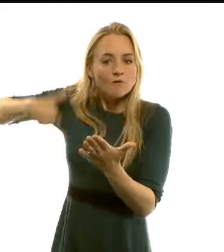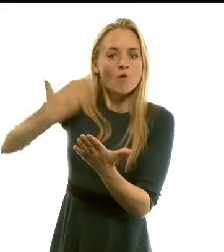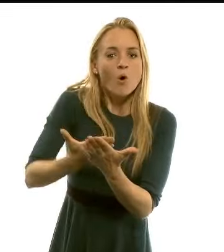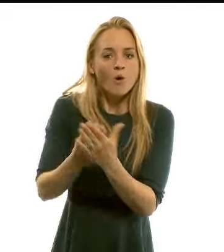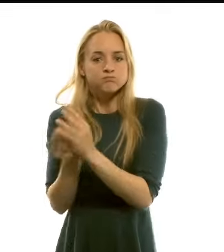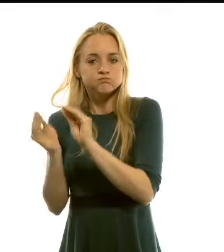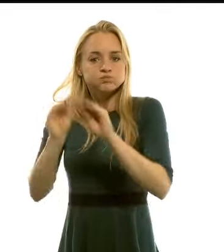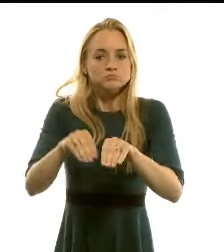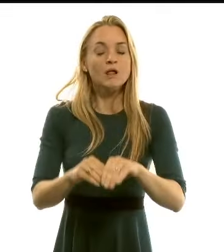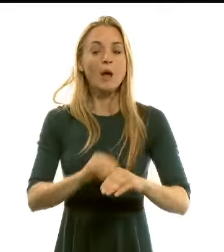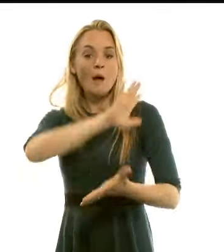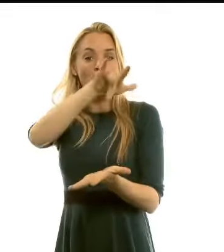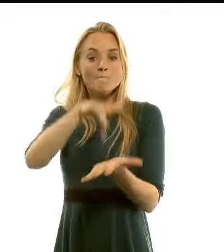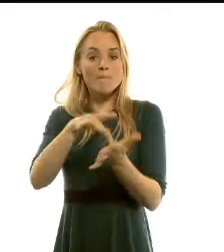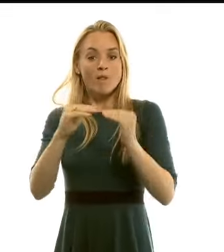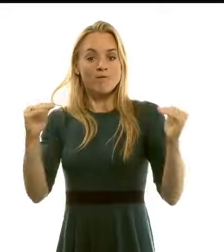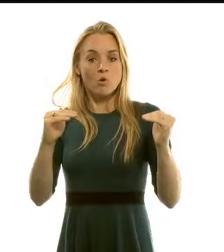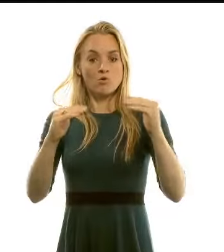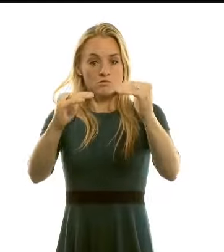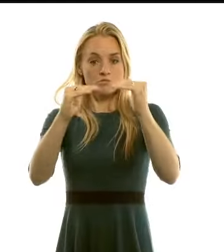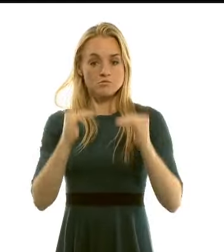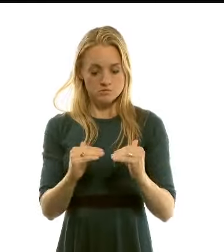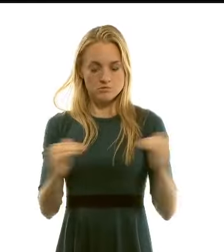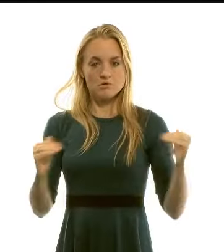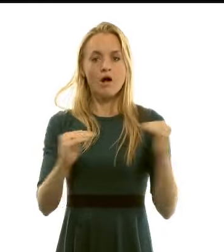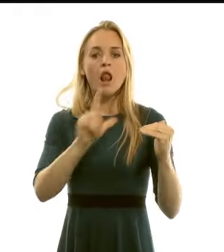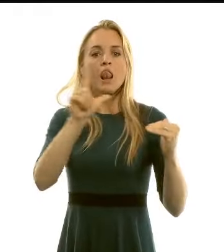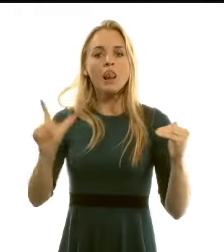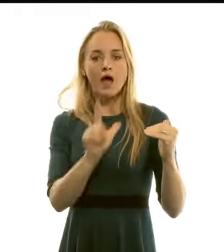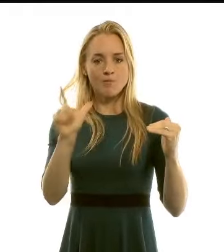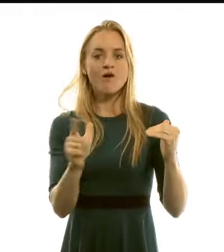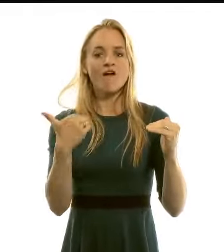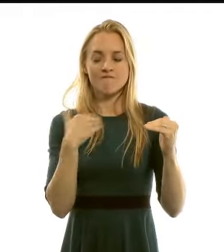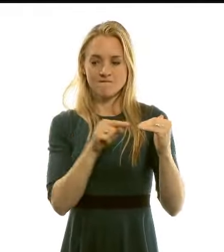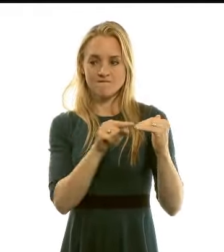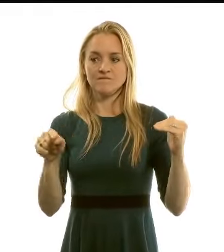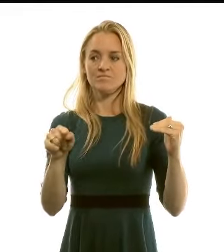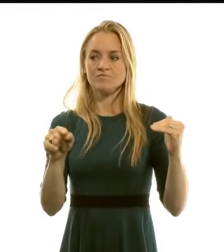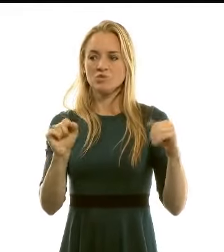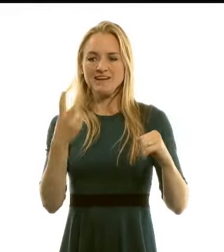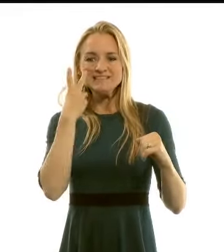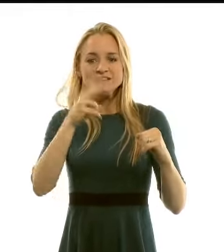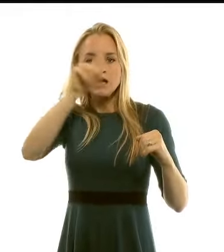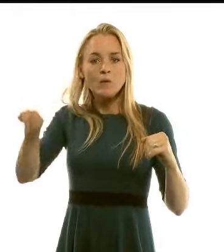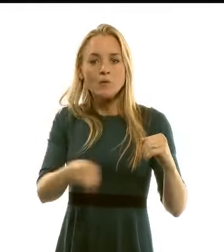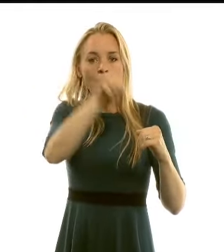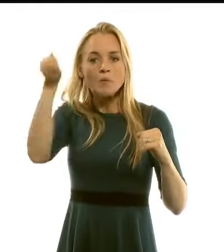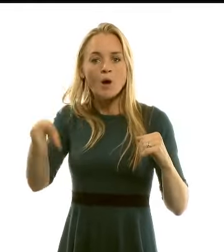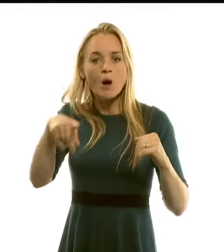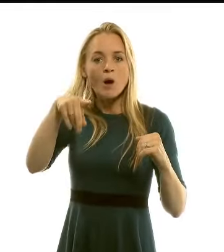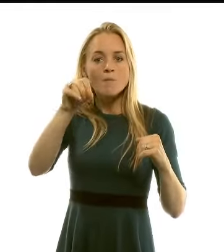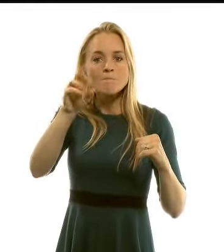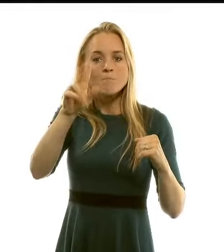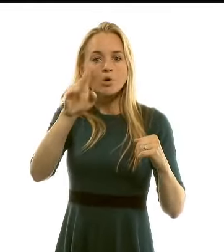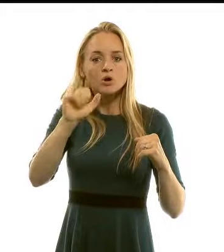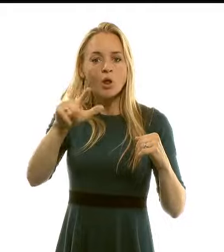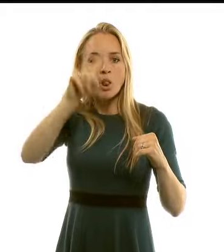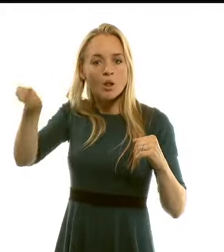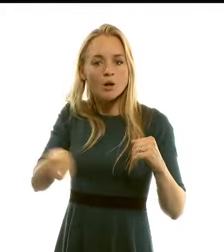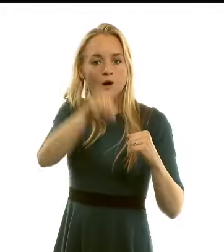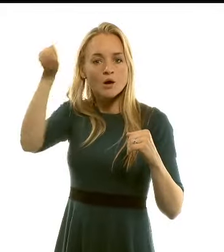library, and if that pops up, and behold, if I open this door, you can see a little portal in there. If that even zooms through, I'll close